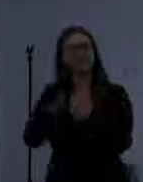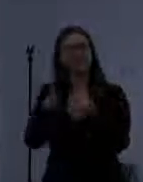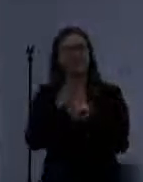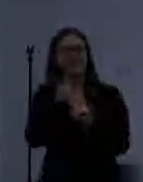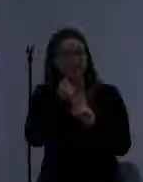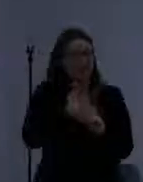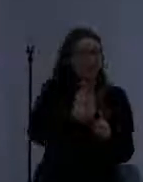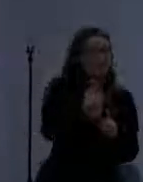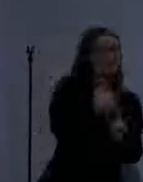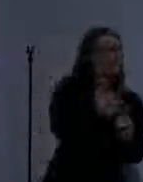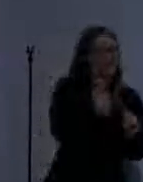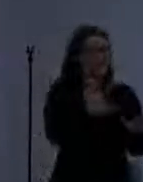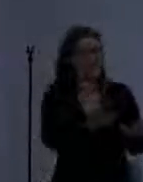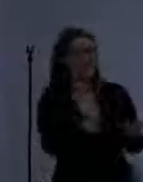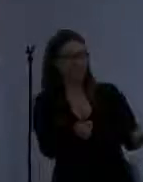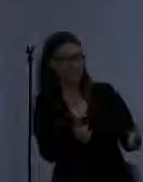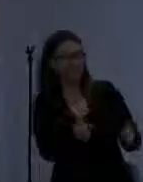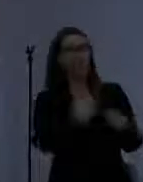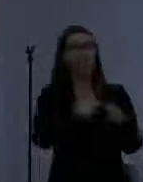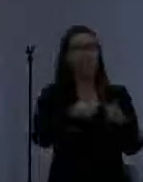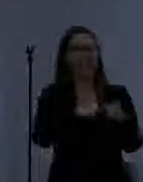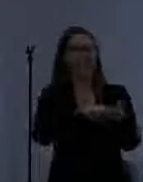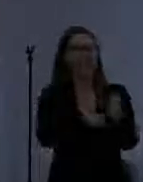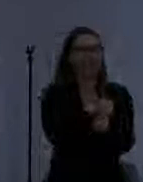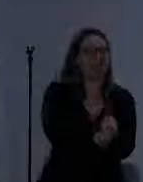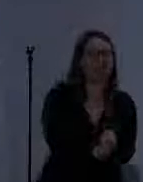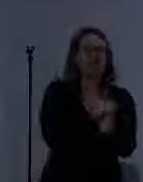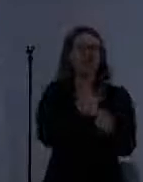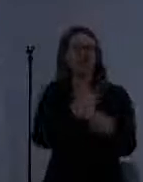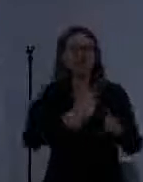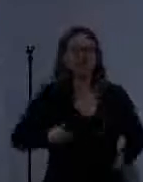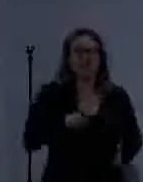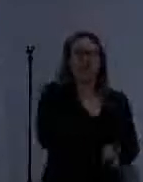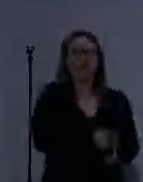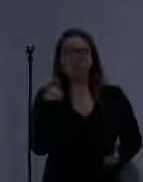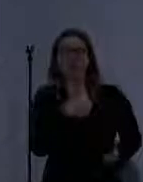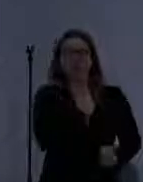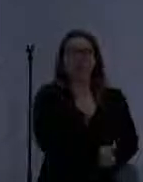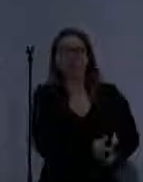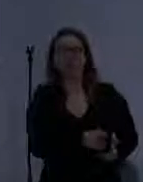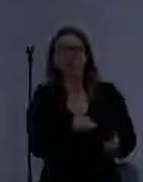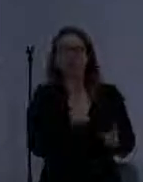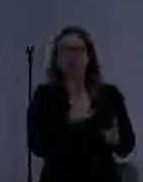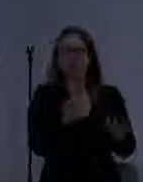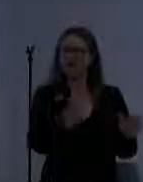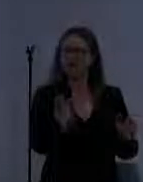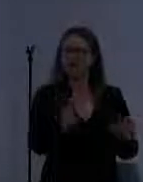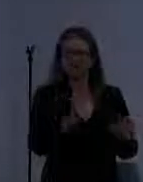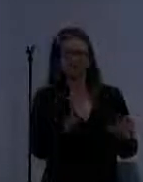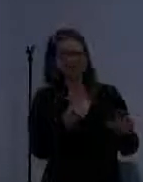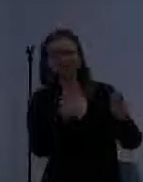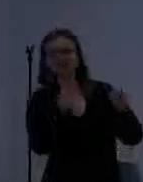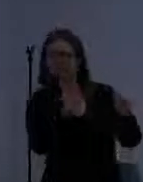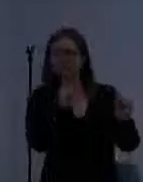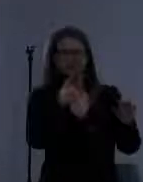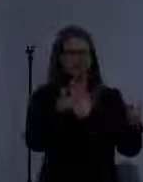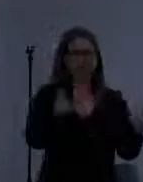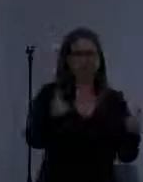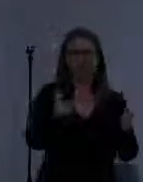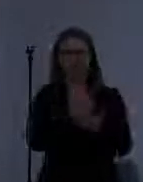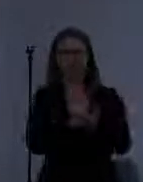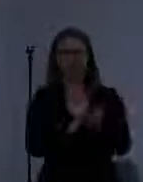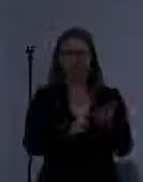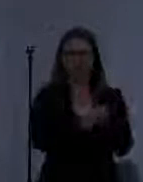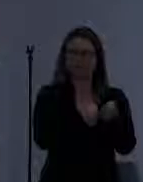use of restrictive practices. And I'll talk a little bit more about that as well. The worker screening area and the